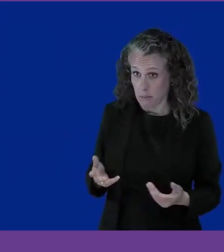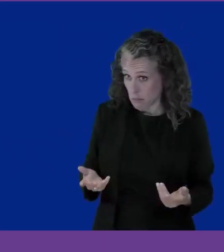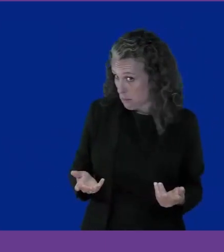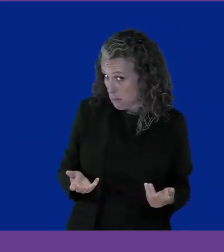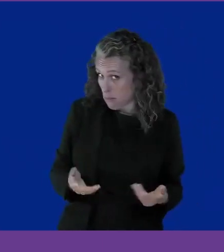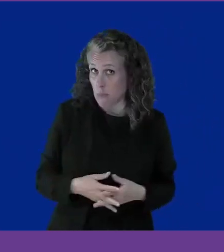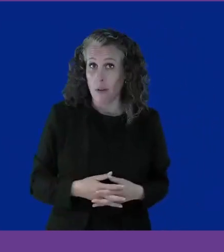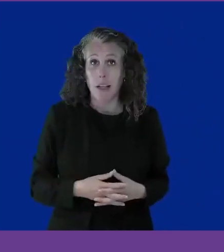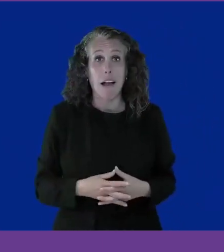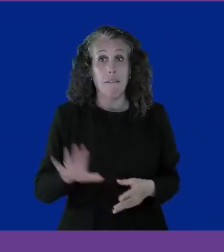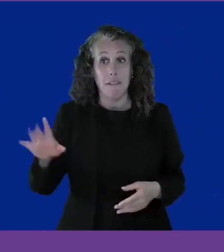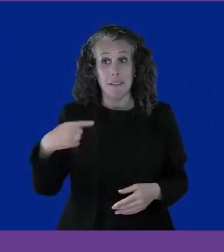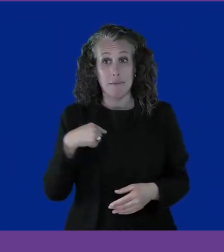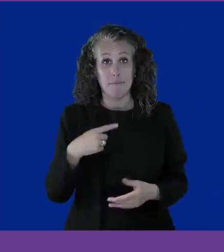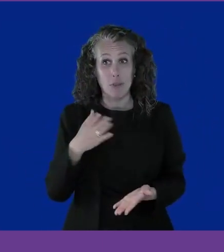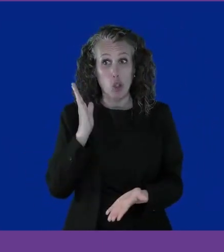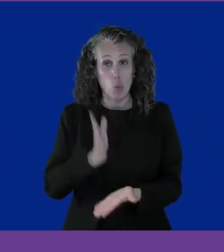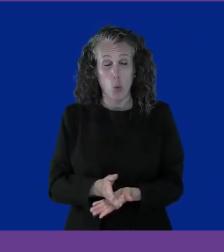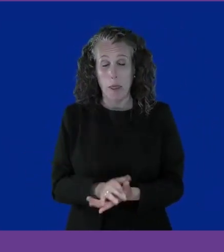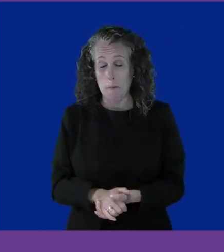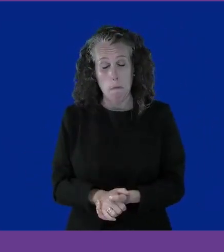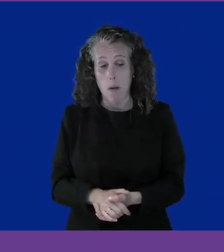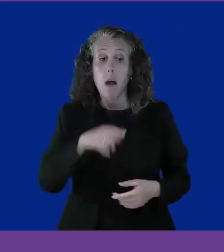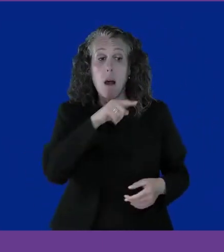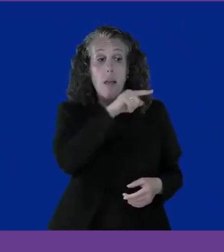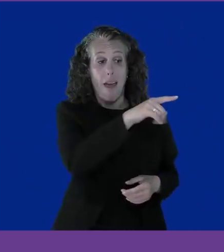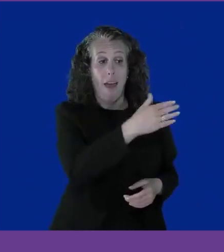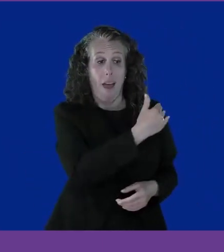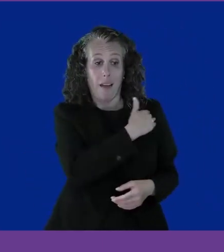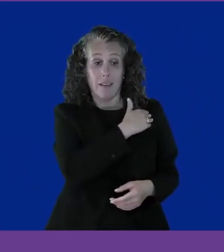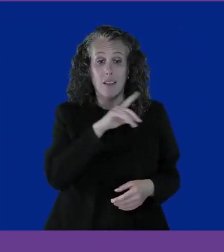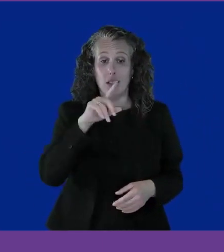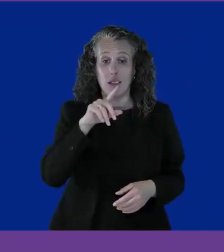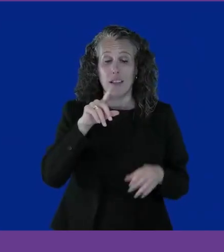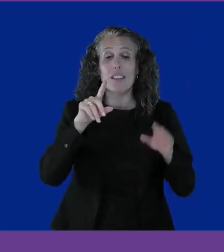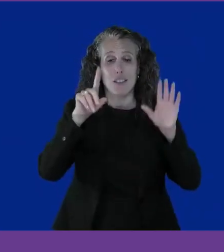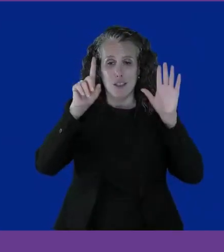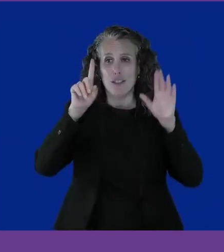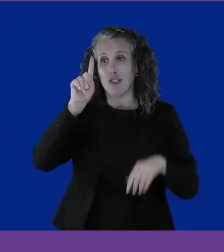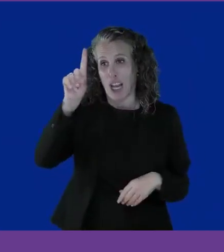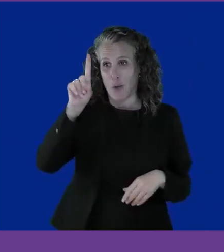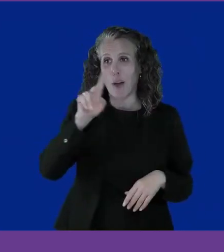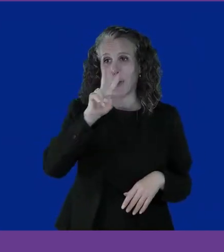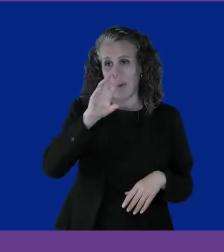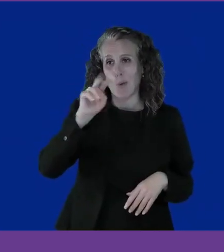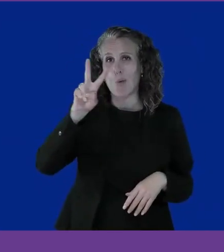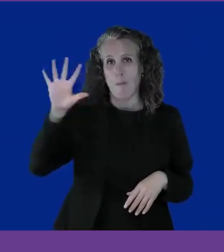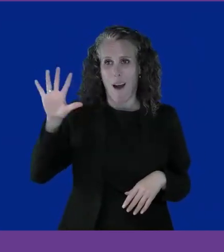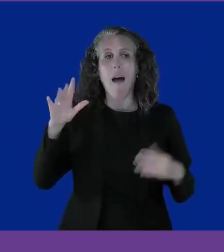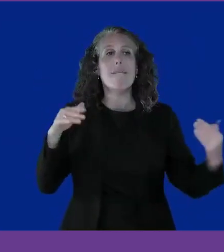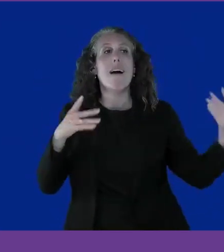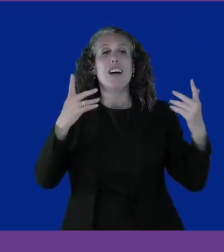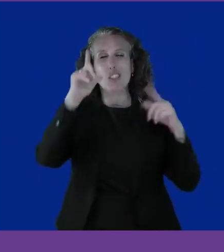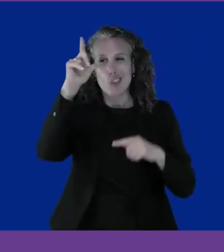already? To be true, they demand since January 2025 because of the European Accessibility